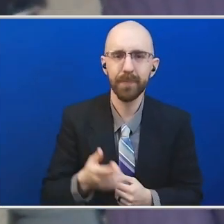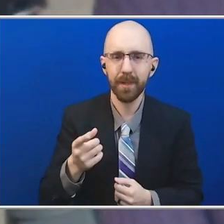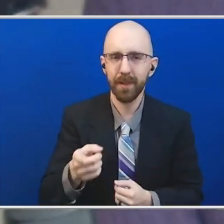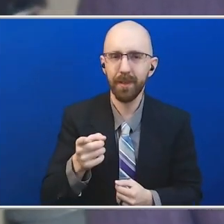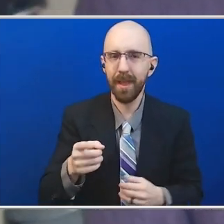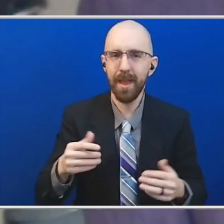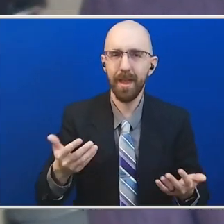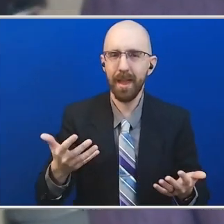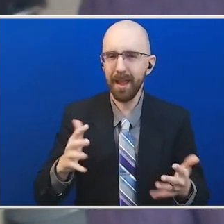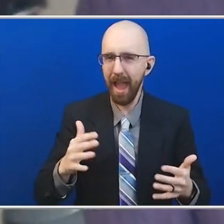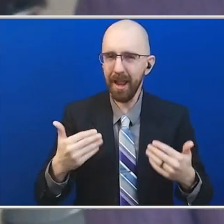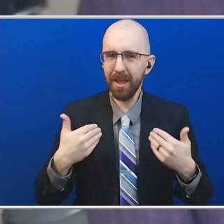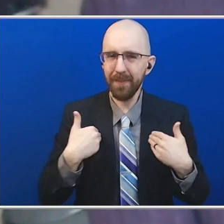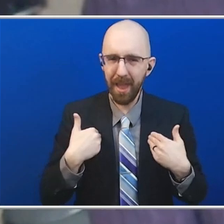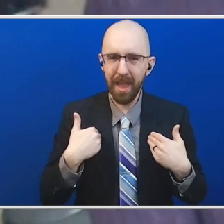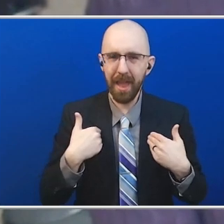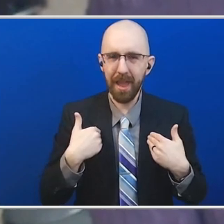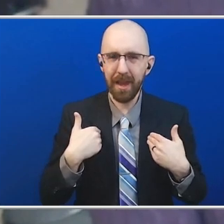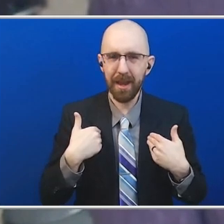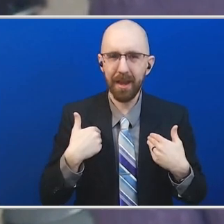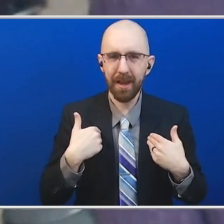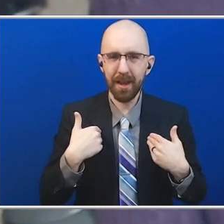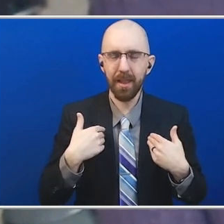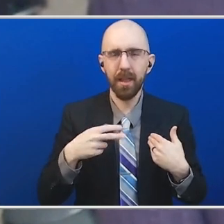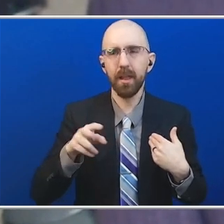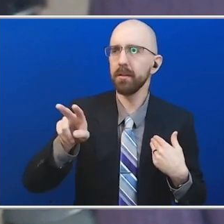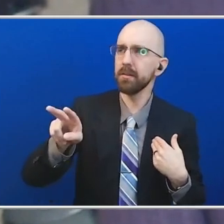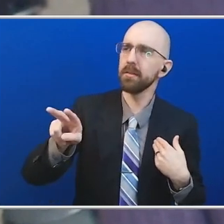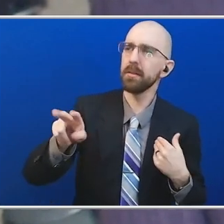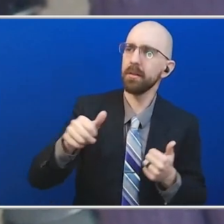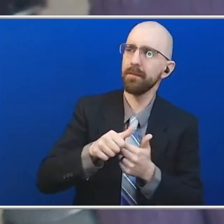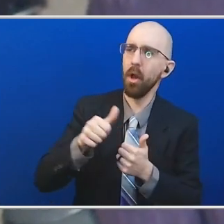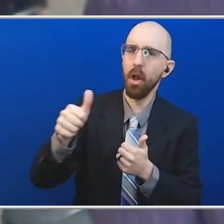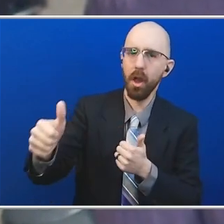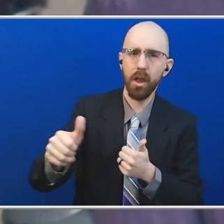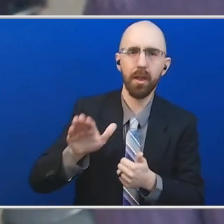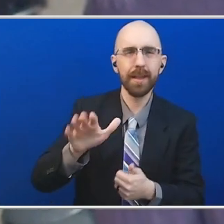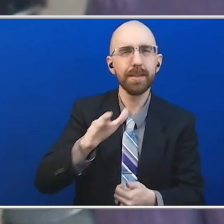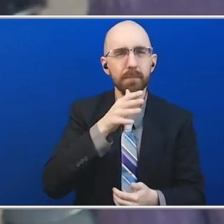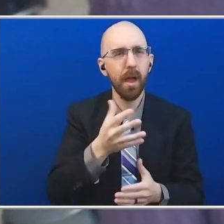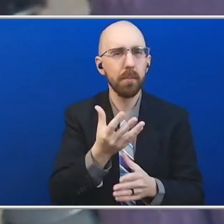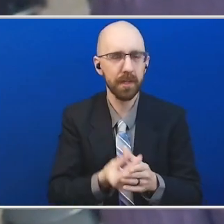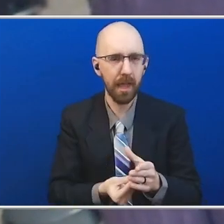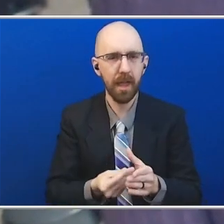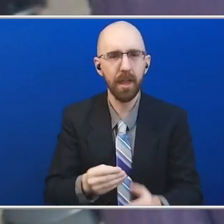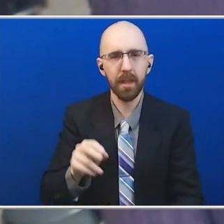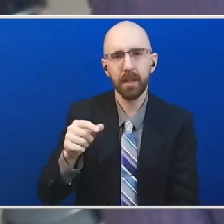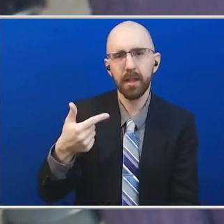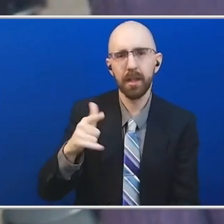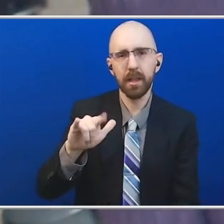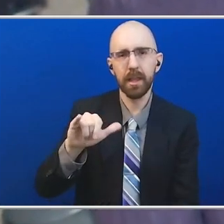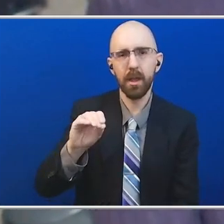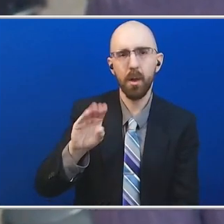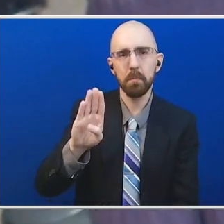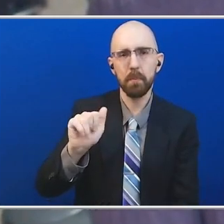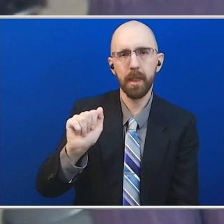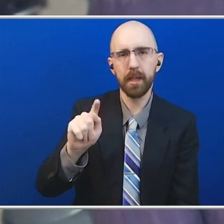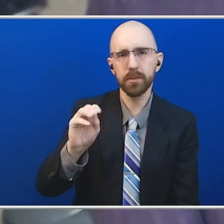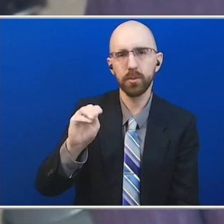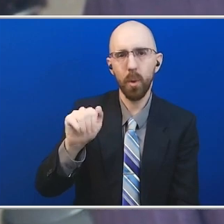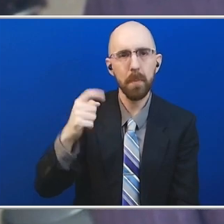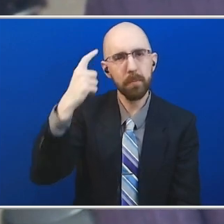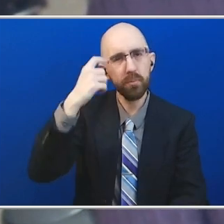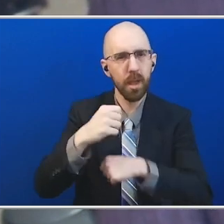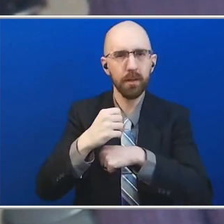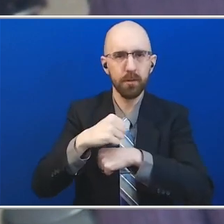a faraway look, his mom died of a glioblastoma brain tumor, and